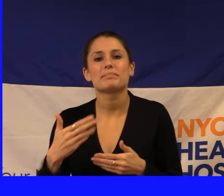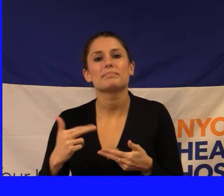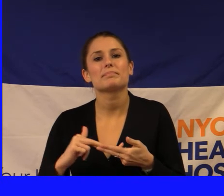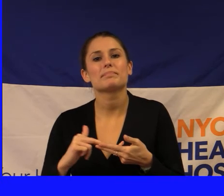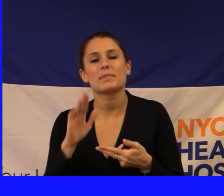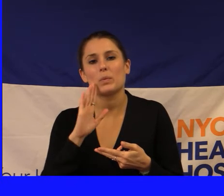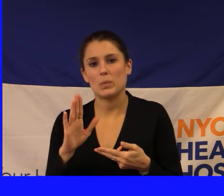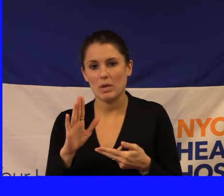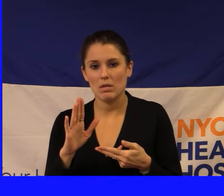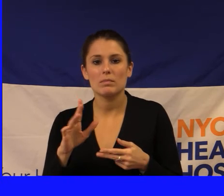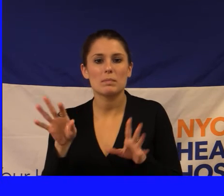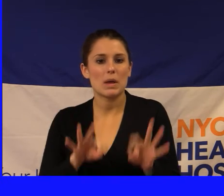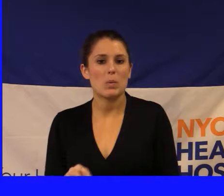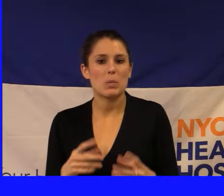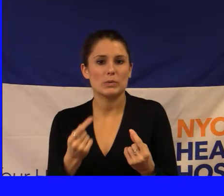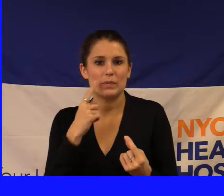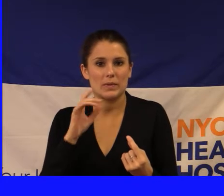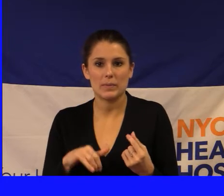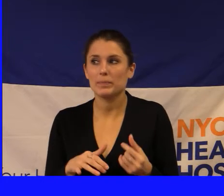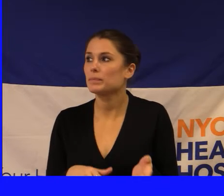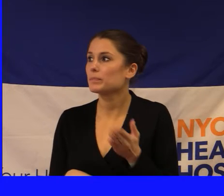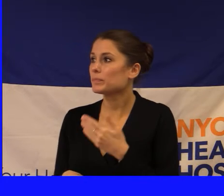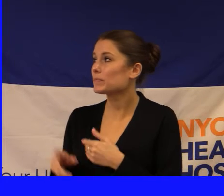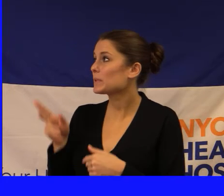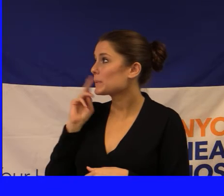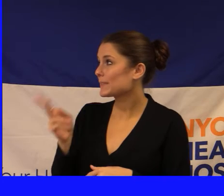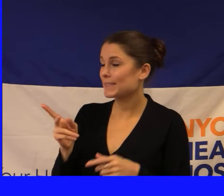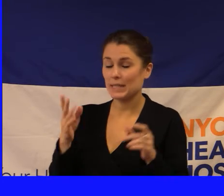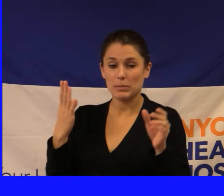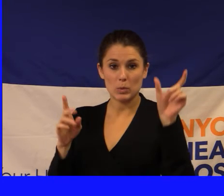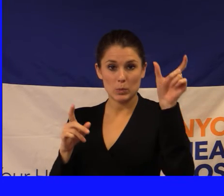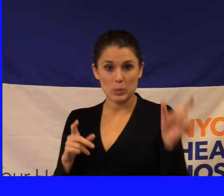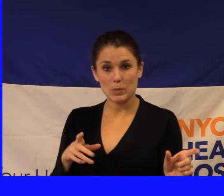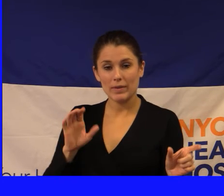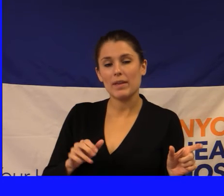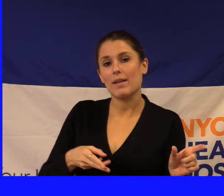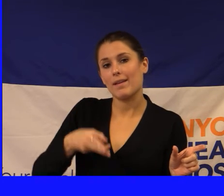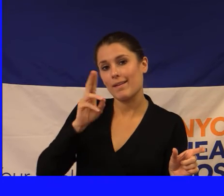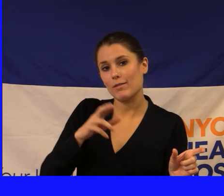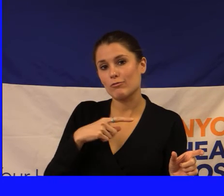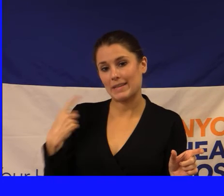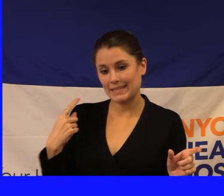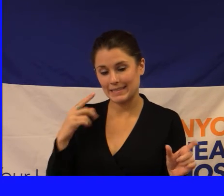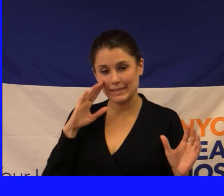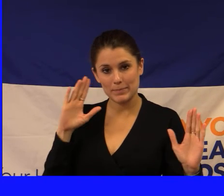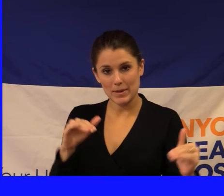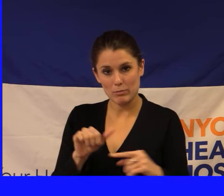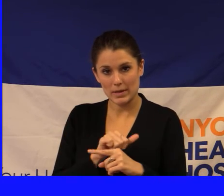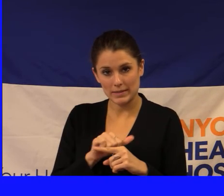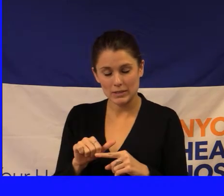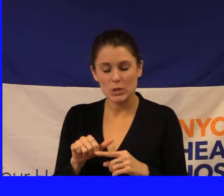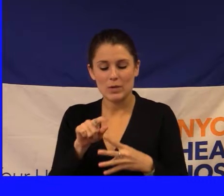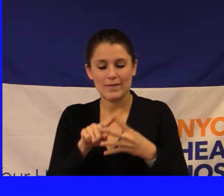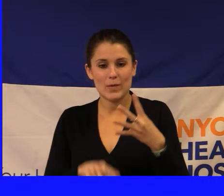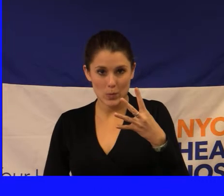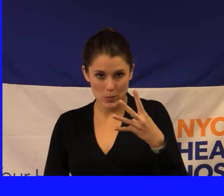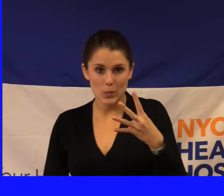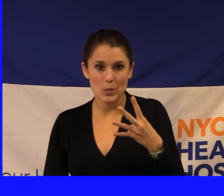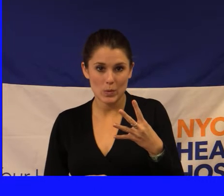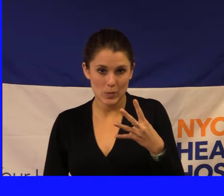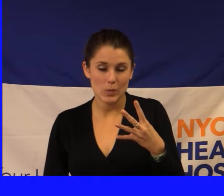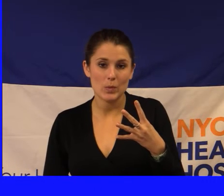do about it. So if we take that blue box of just the high risk expected practices, there are 4 areas that we're targeting